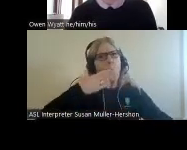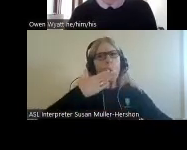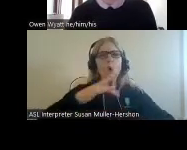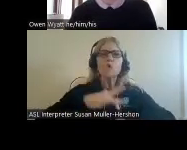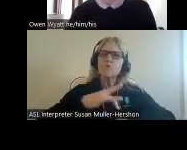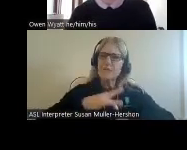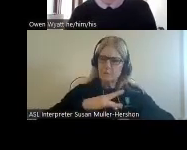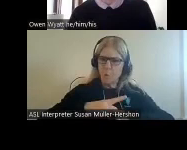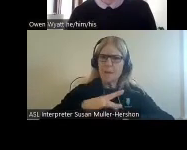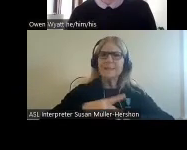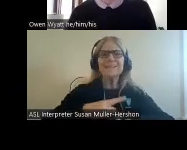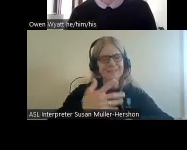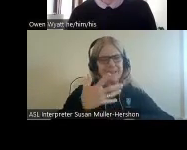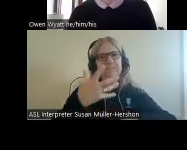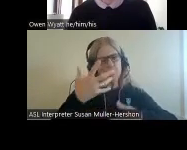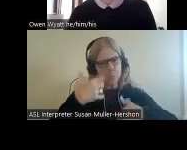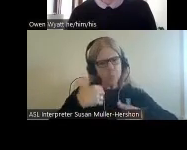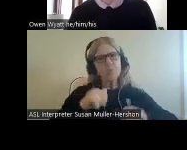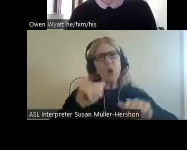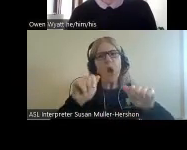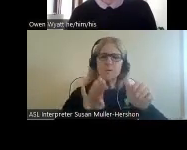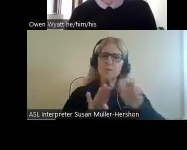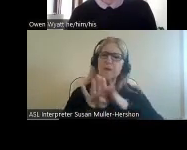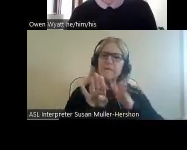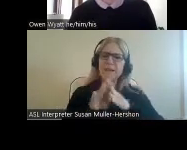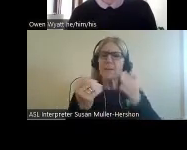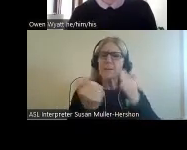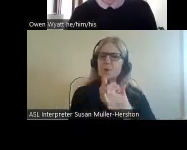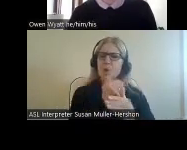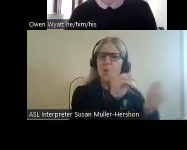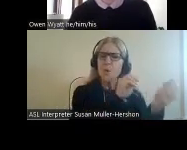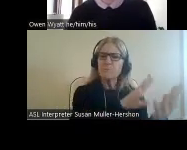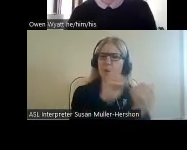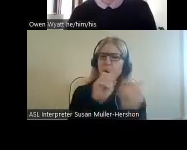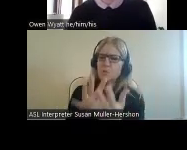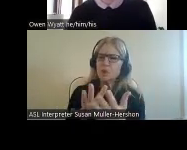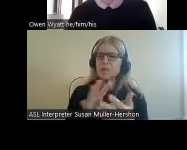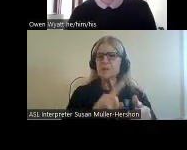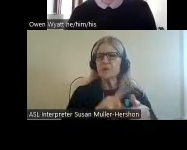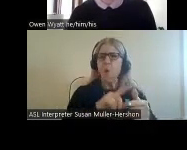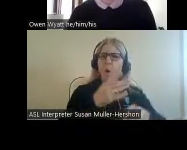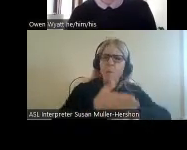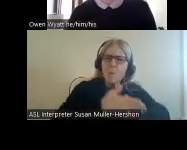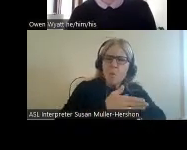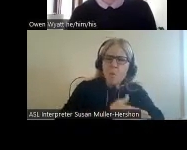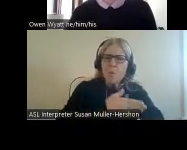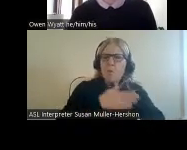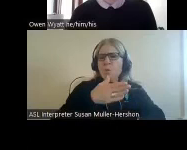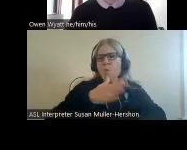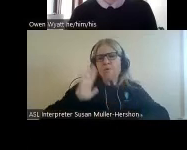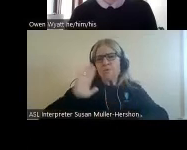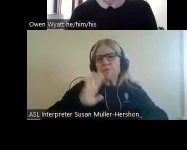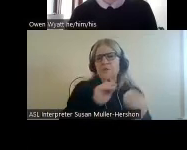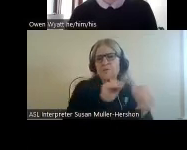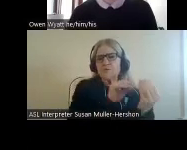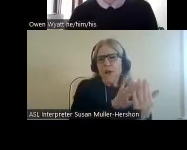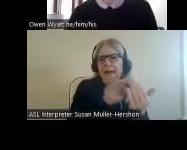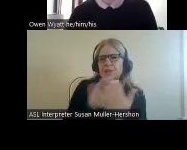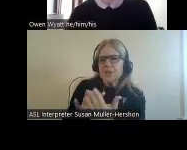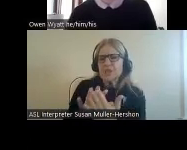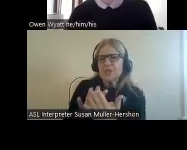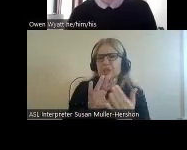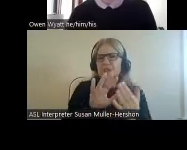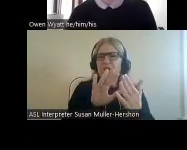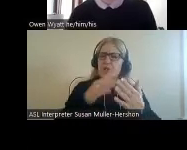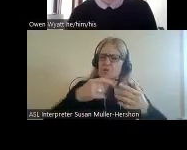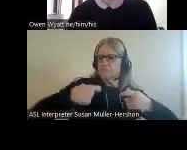you're looking to develop new strategies or hone strategies that you may have already developed, and as